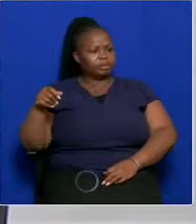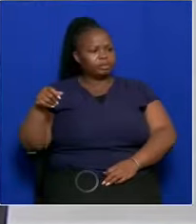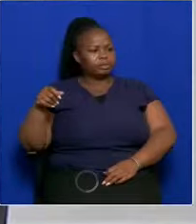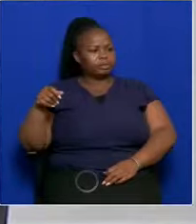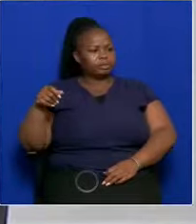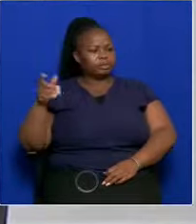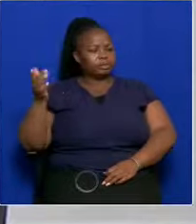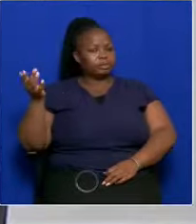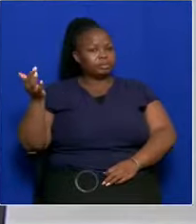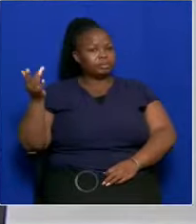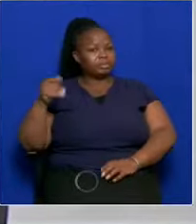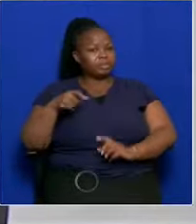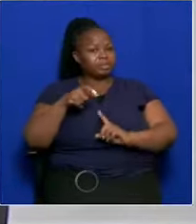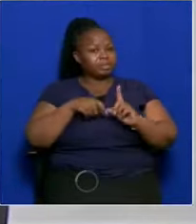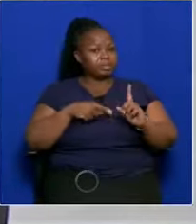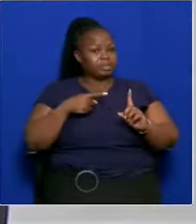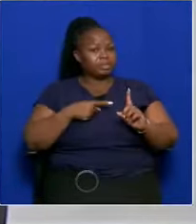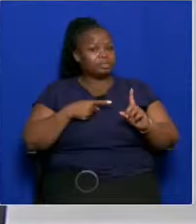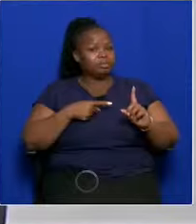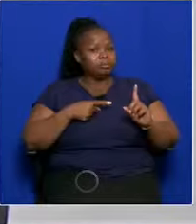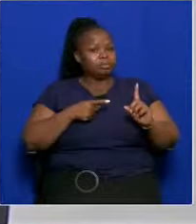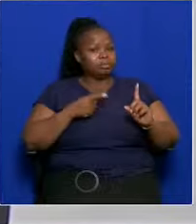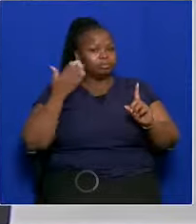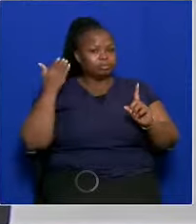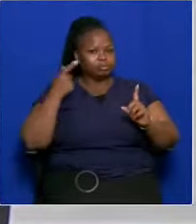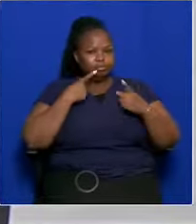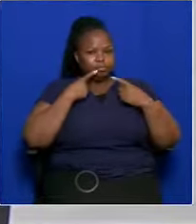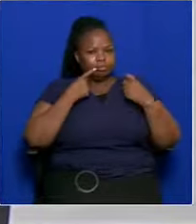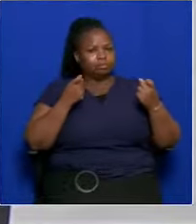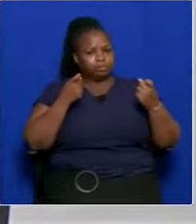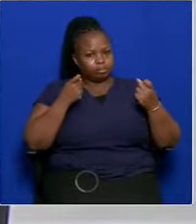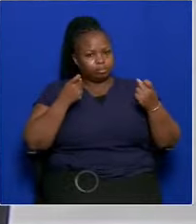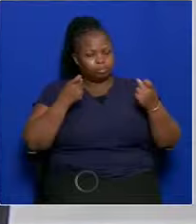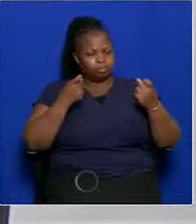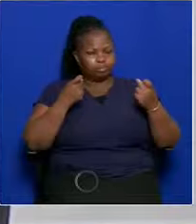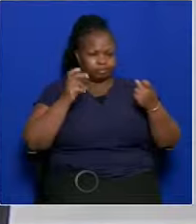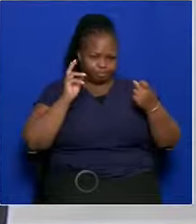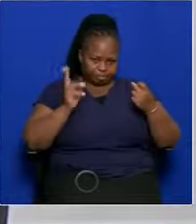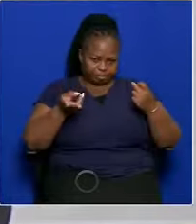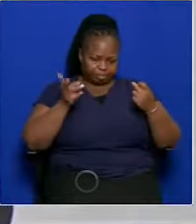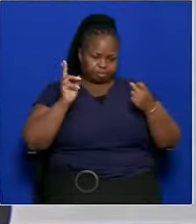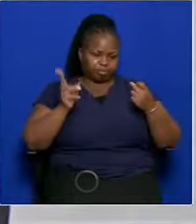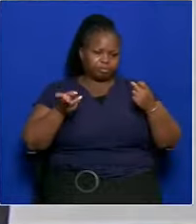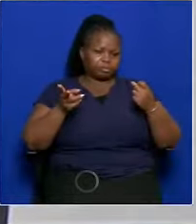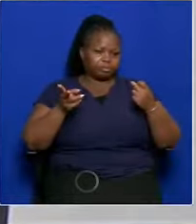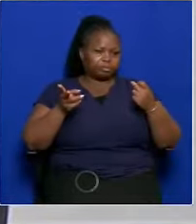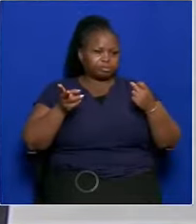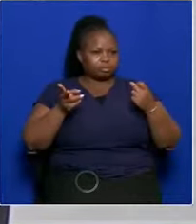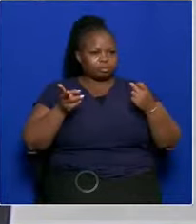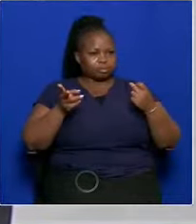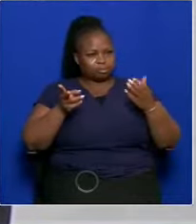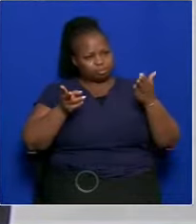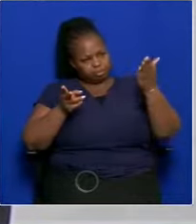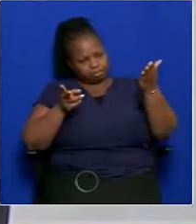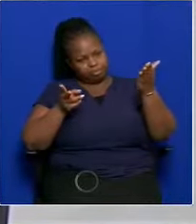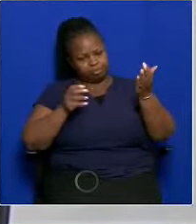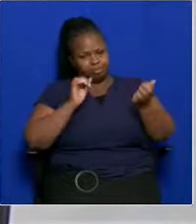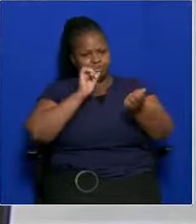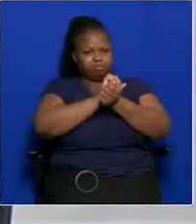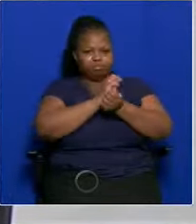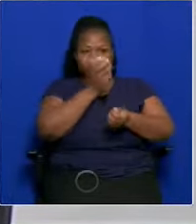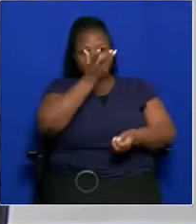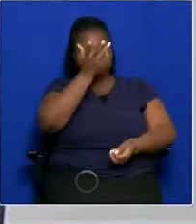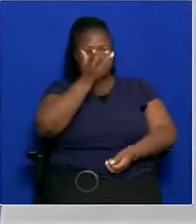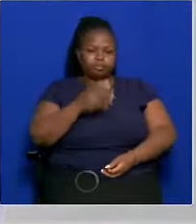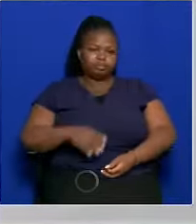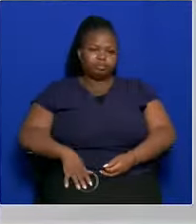person who they were complaining about is again now a subject of arrest somewhere. It seems he's a